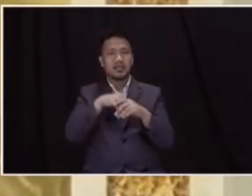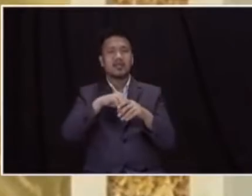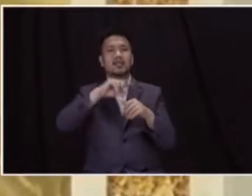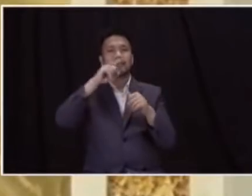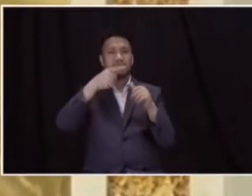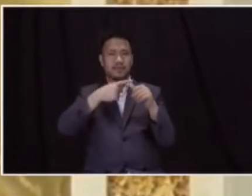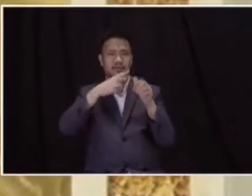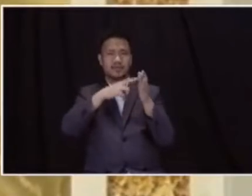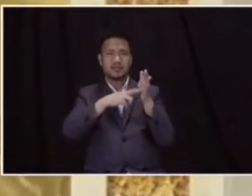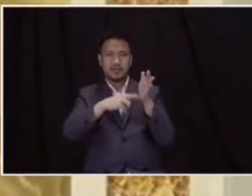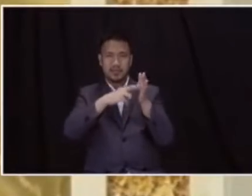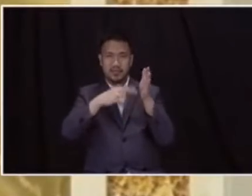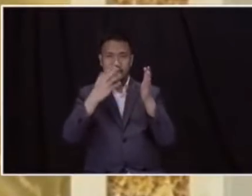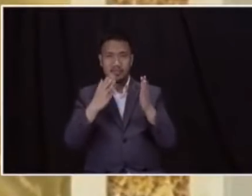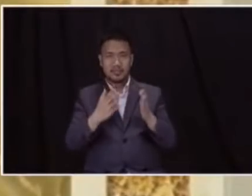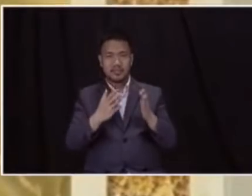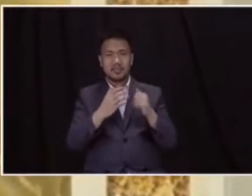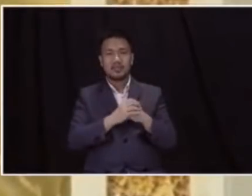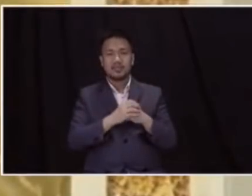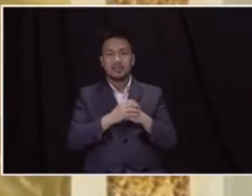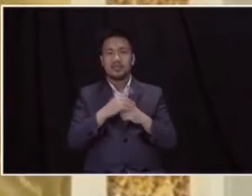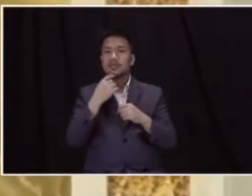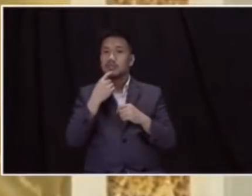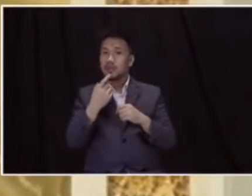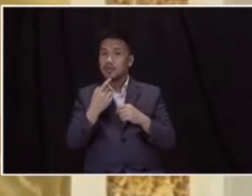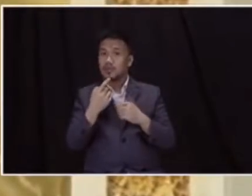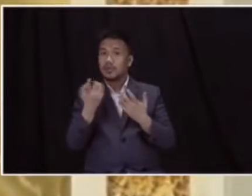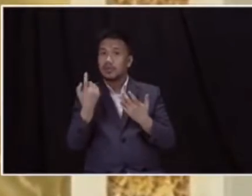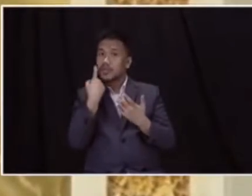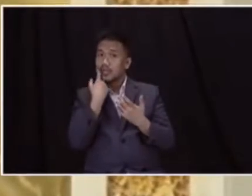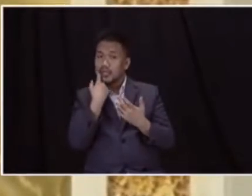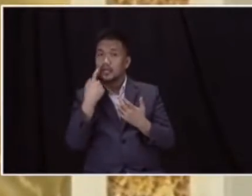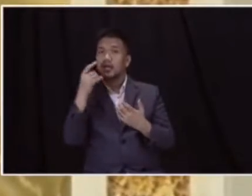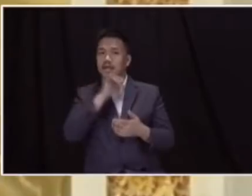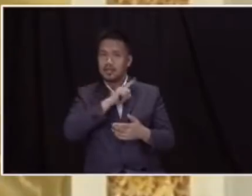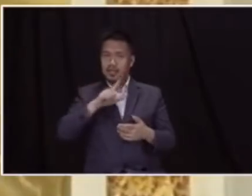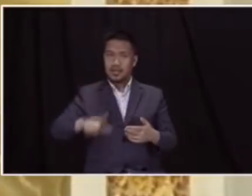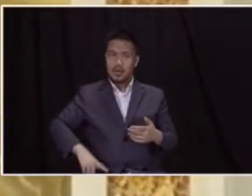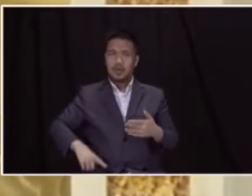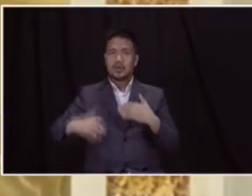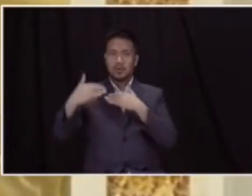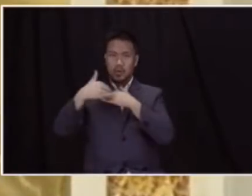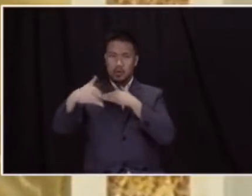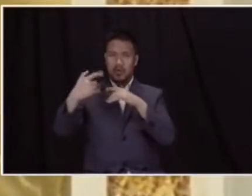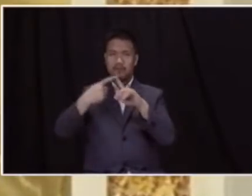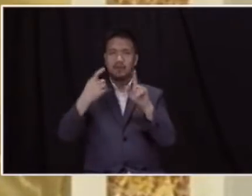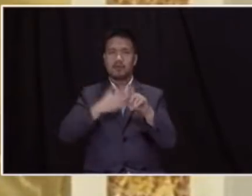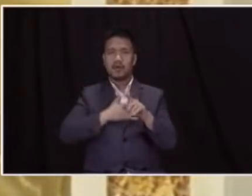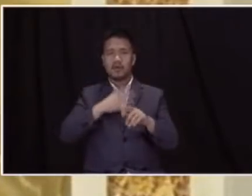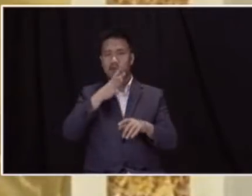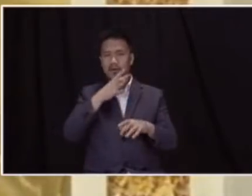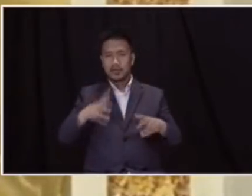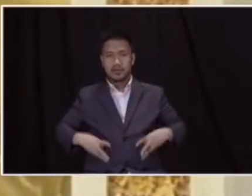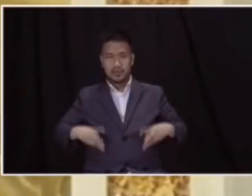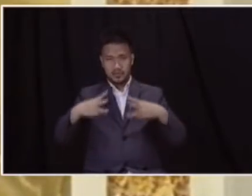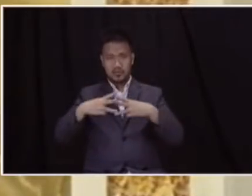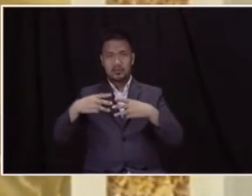Yahweh called me from my mother's womb. He pronounced my name before I was born.